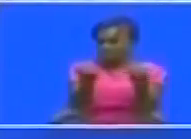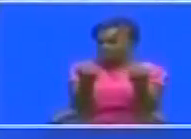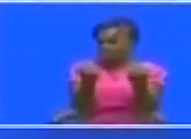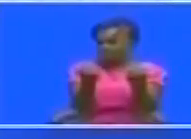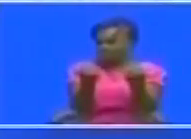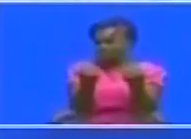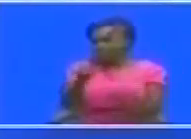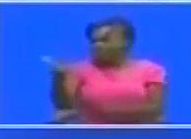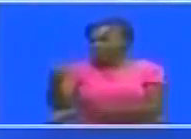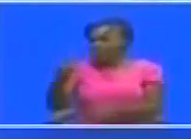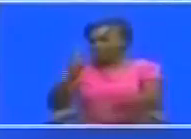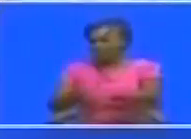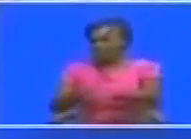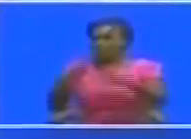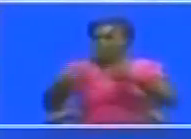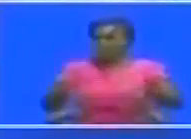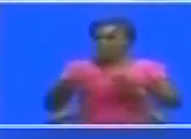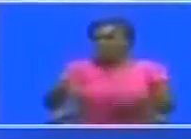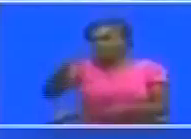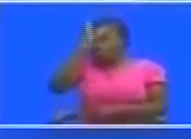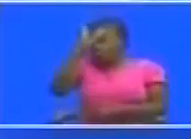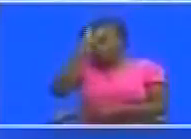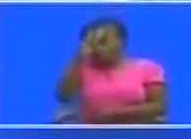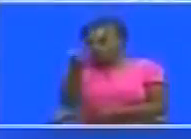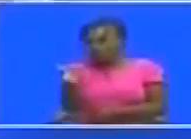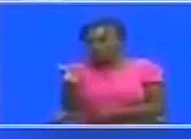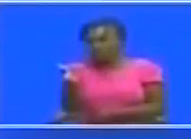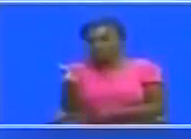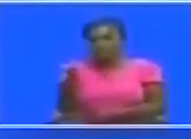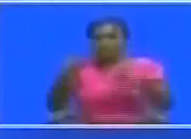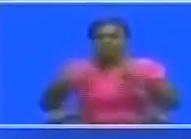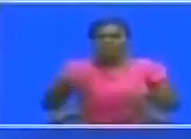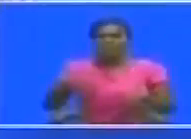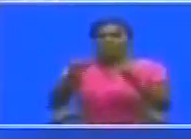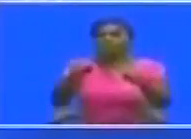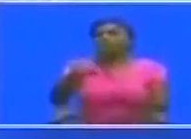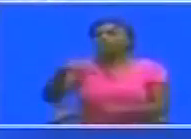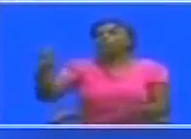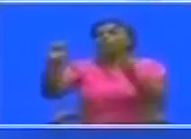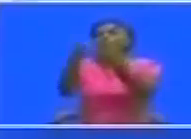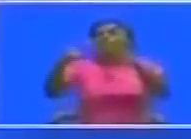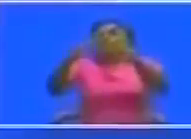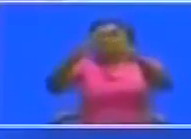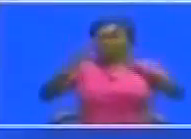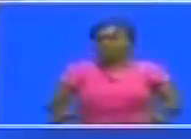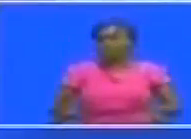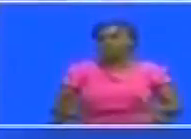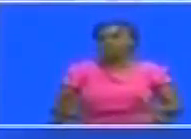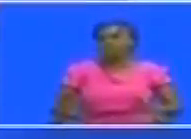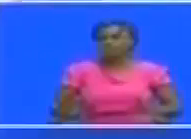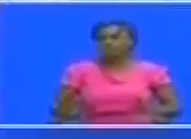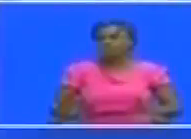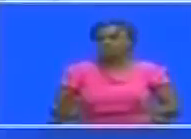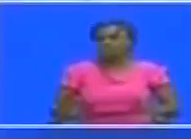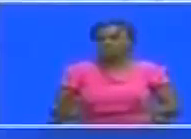They arrested when the message was going there. The people went to the police and released themselves. The people can go to that state house, despite Mr. Museveni having